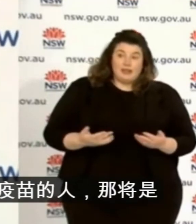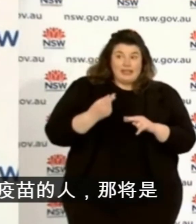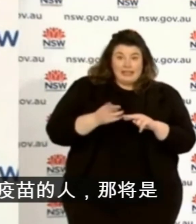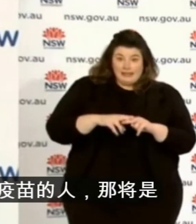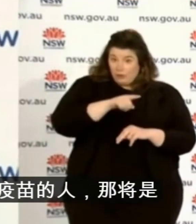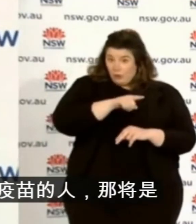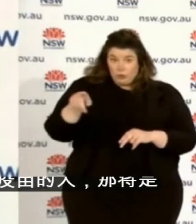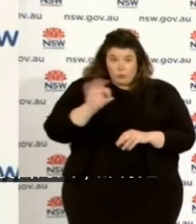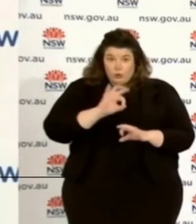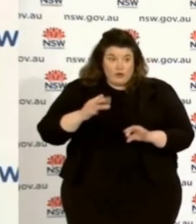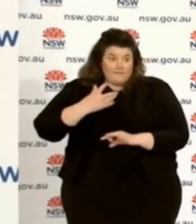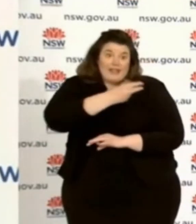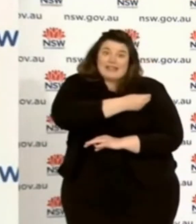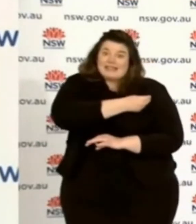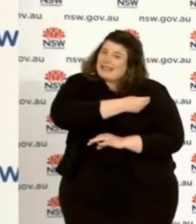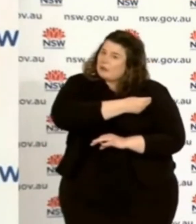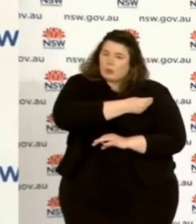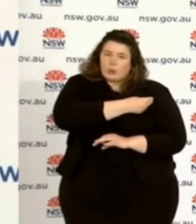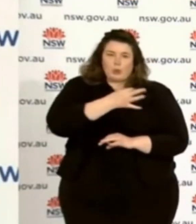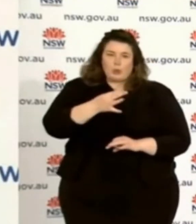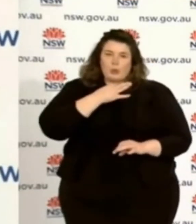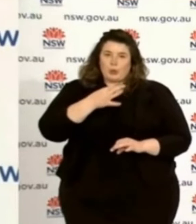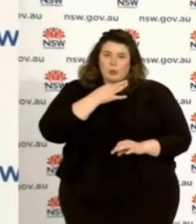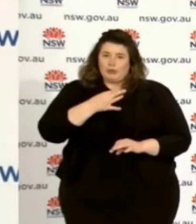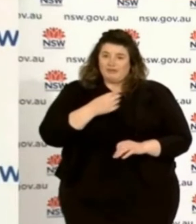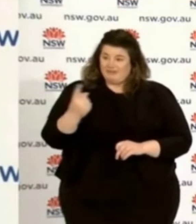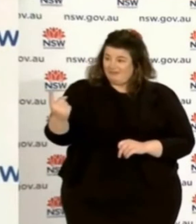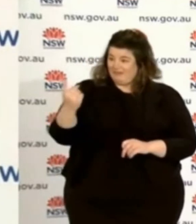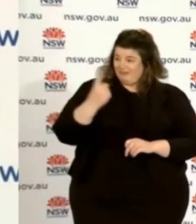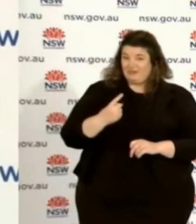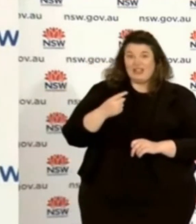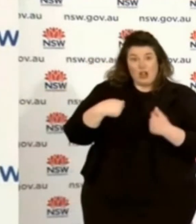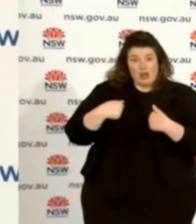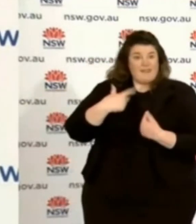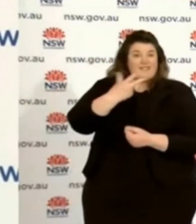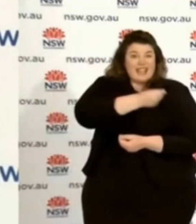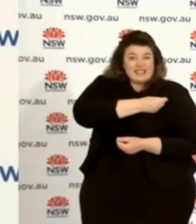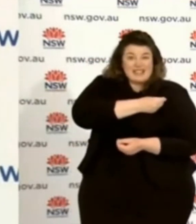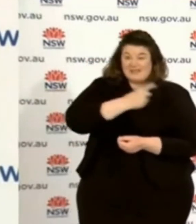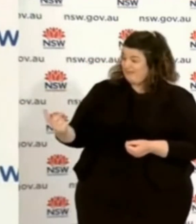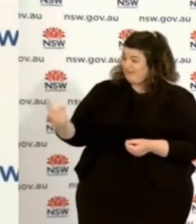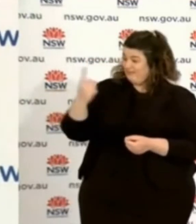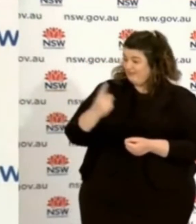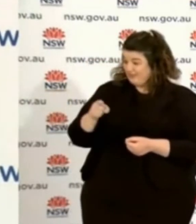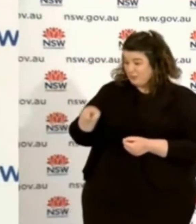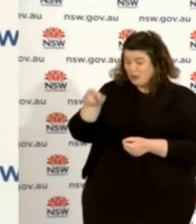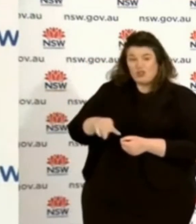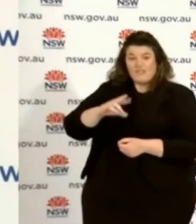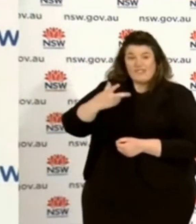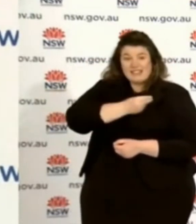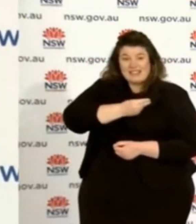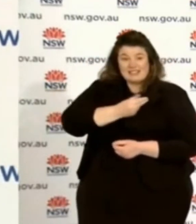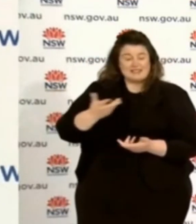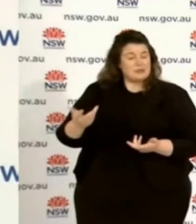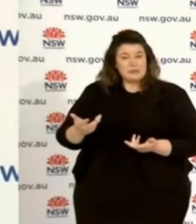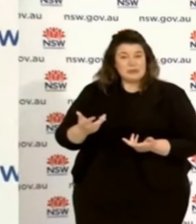and reckless if anybody welcomes someone if you're vaccinated. I mean, I myself would